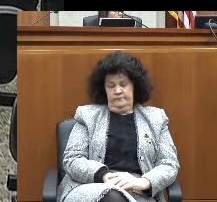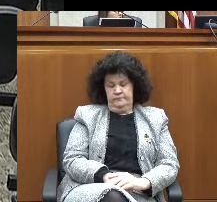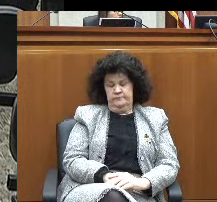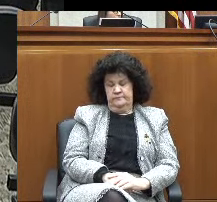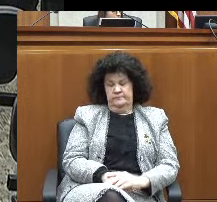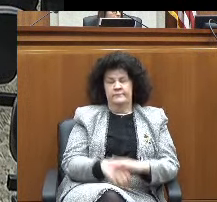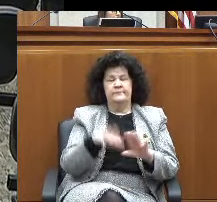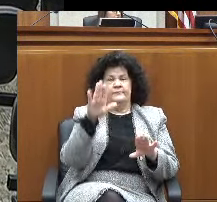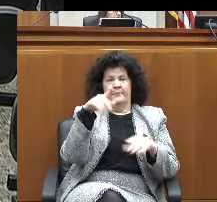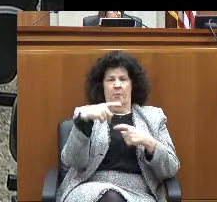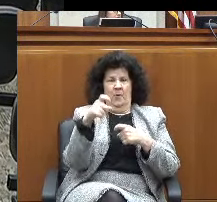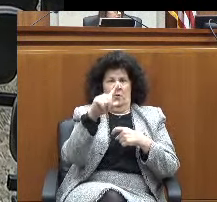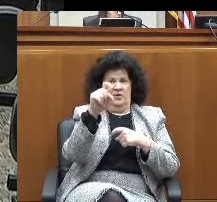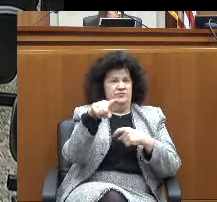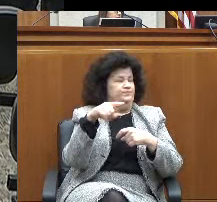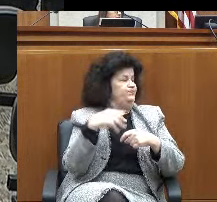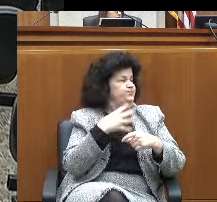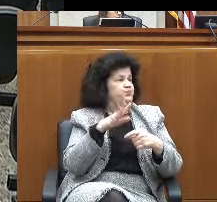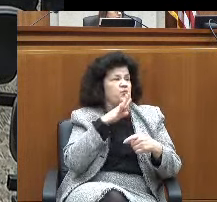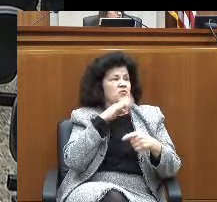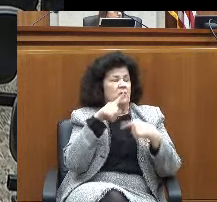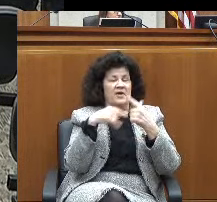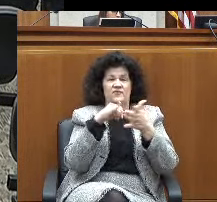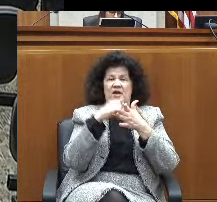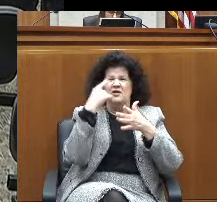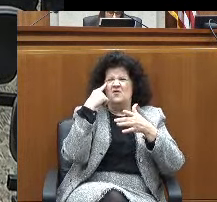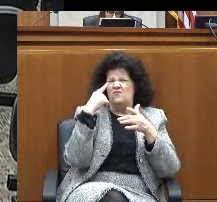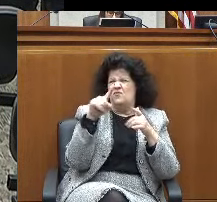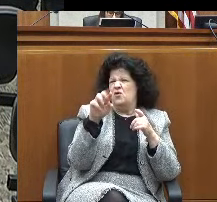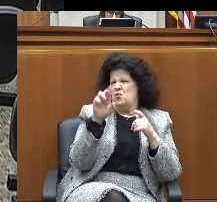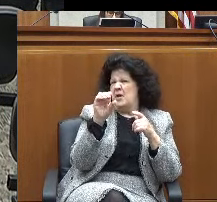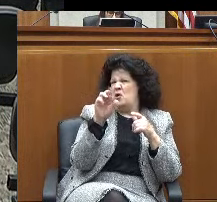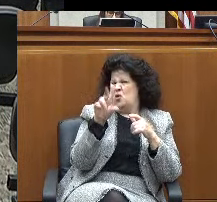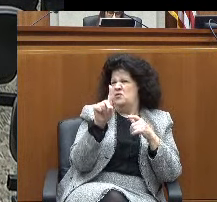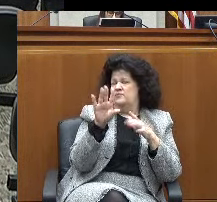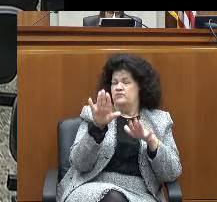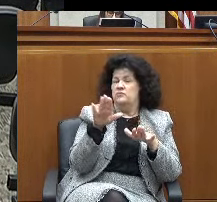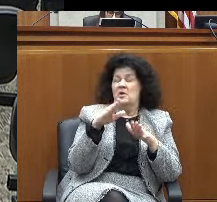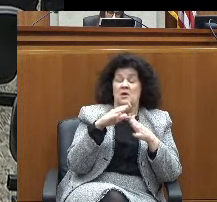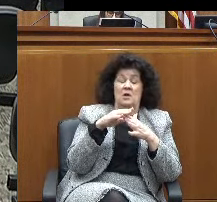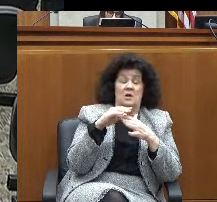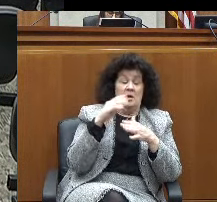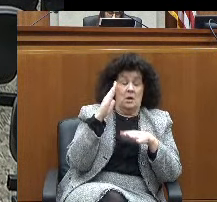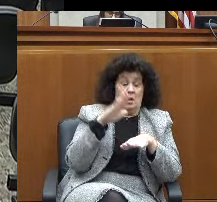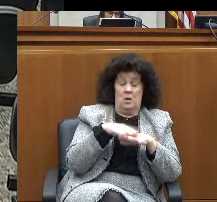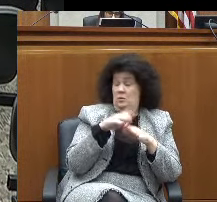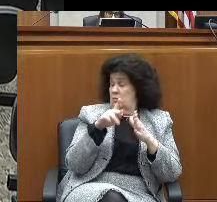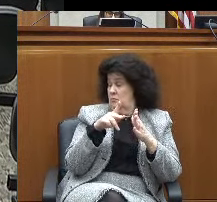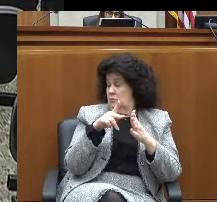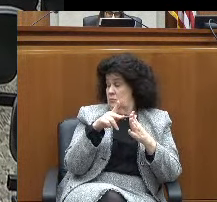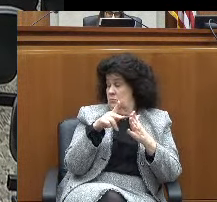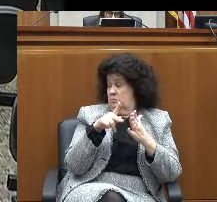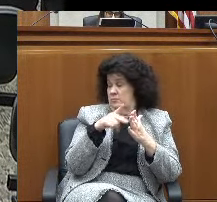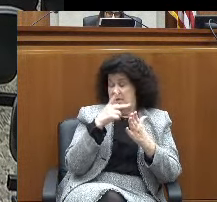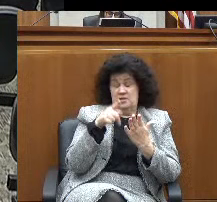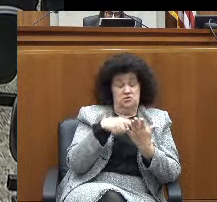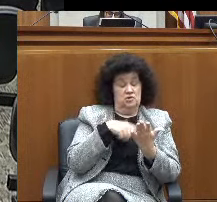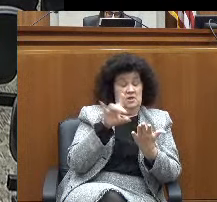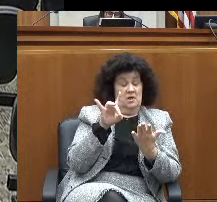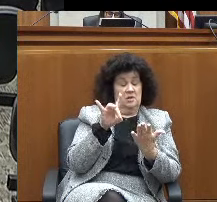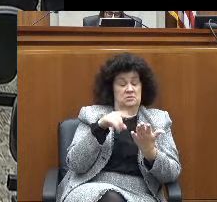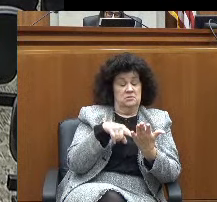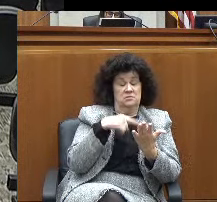Yeah, just a quick one. We had already talked about this, but just for the record, I wanted to say that on page 8 of the handout, you list